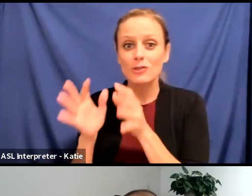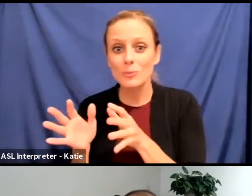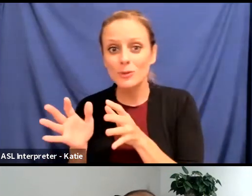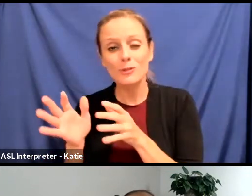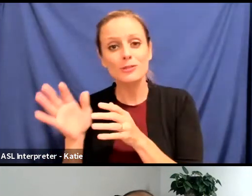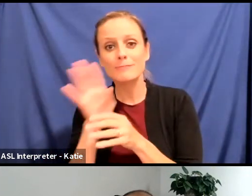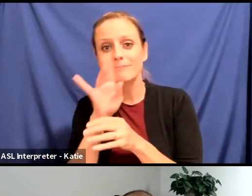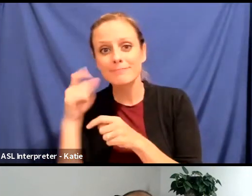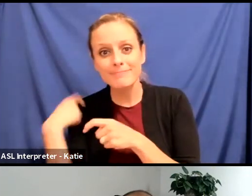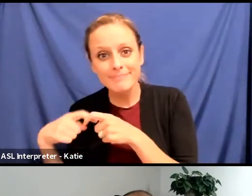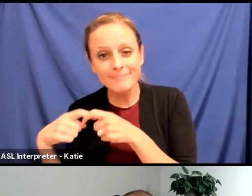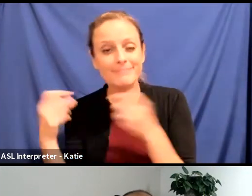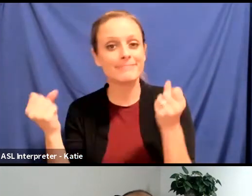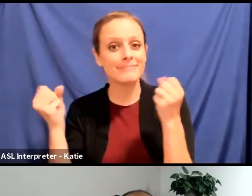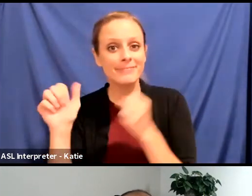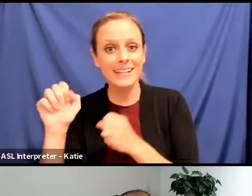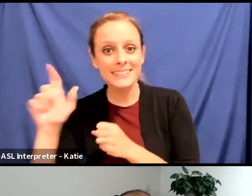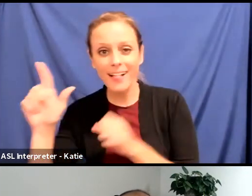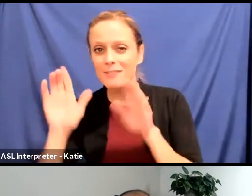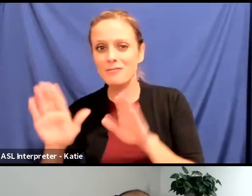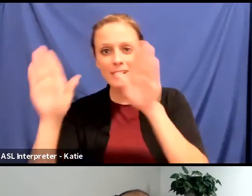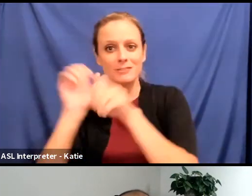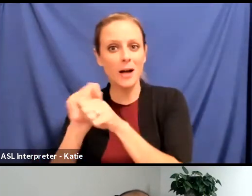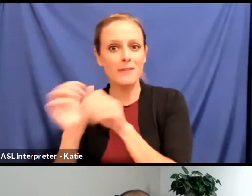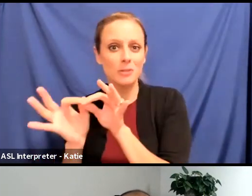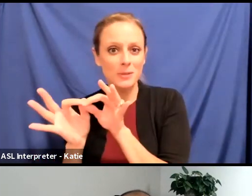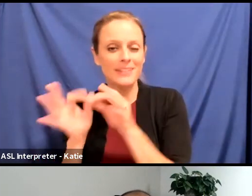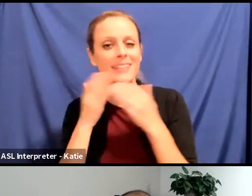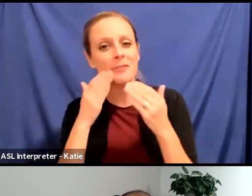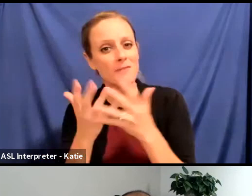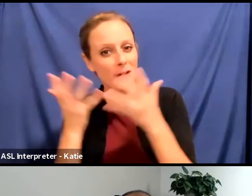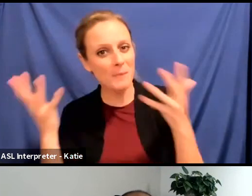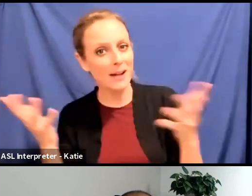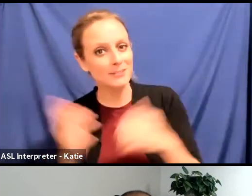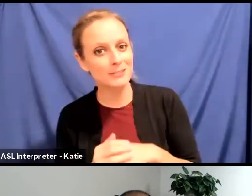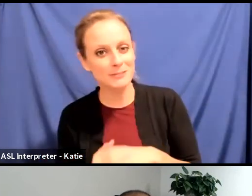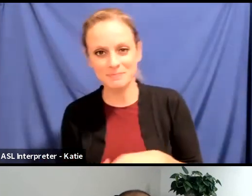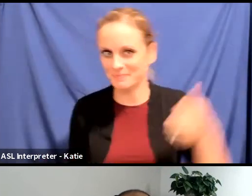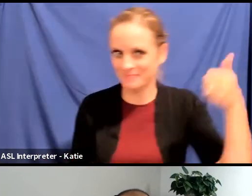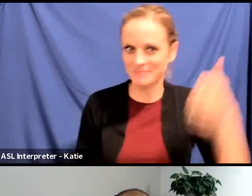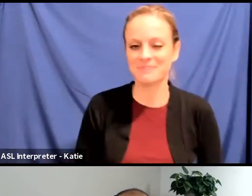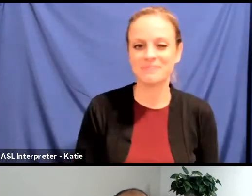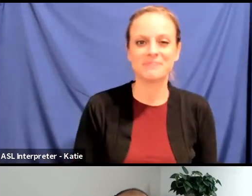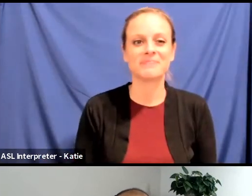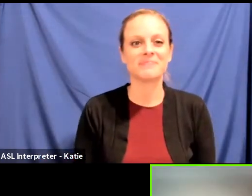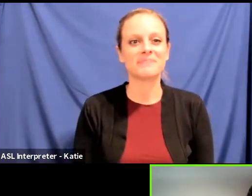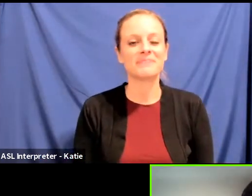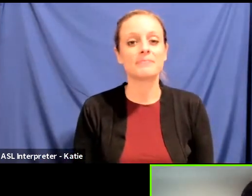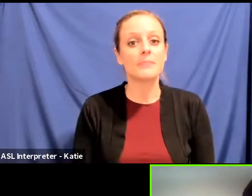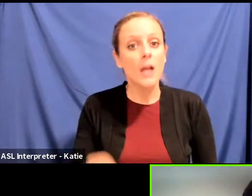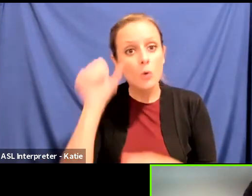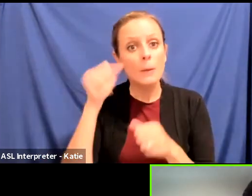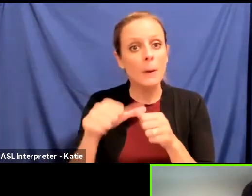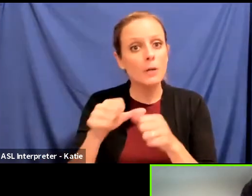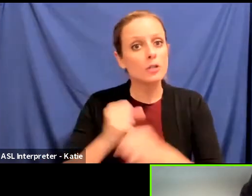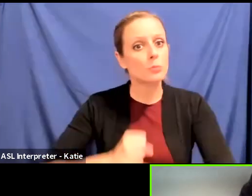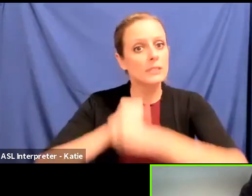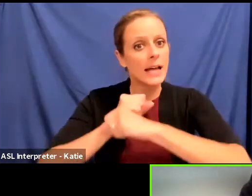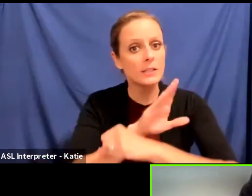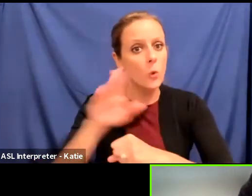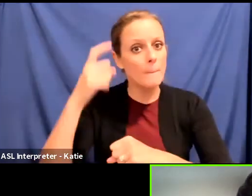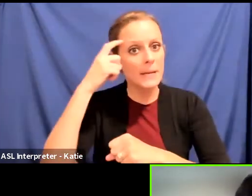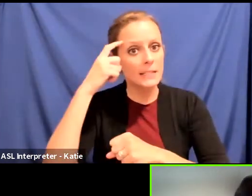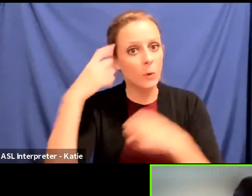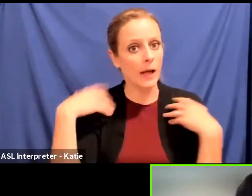for doing the great job of interpreting for us. Thank you very much. Remember to protect your mental health tonight as